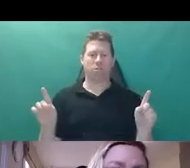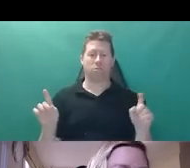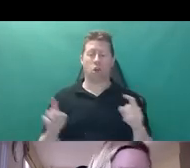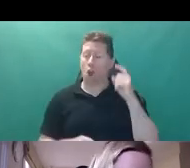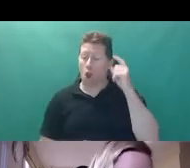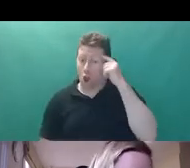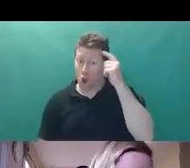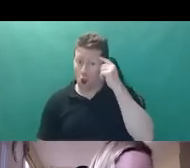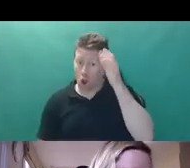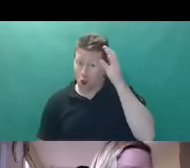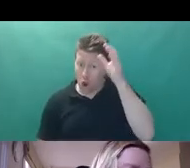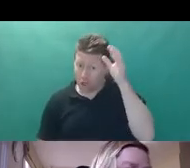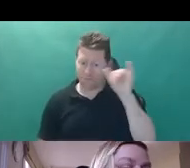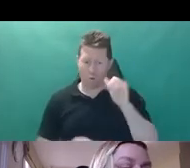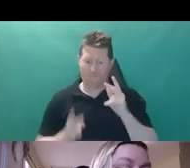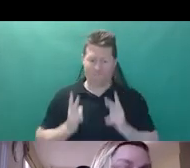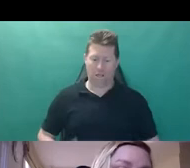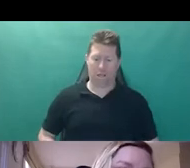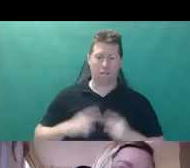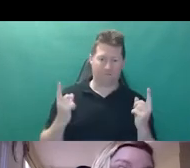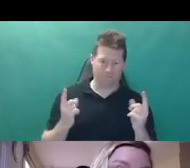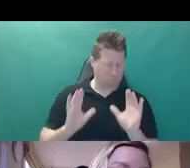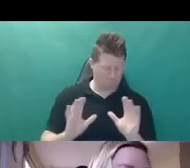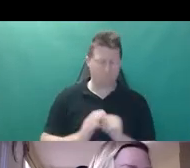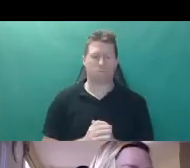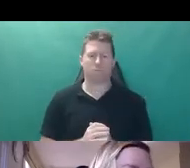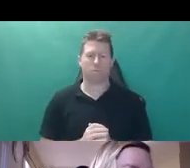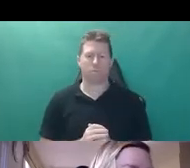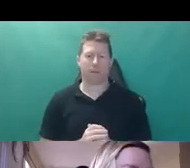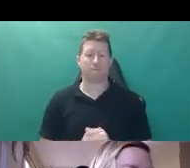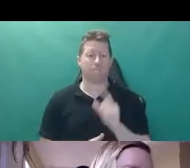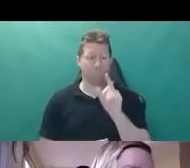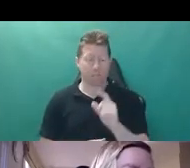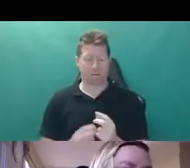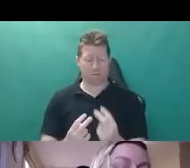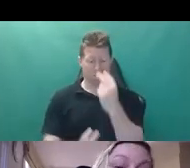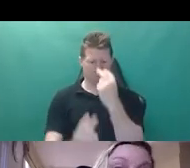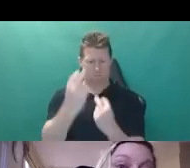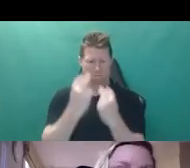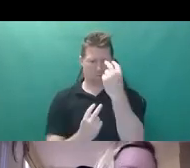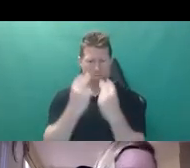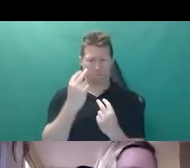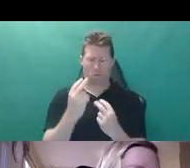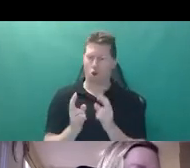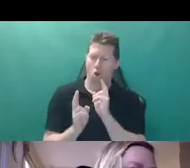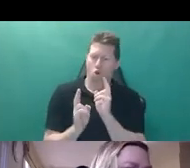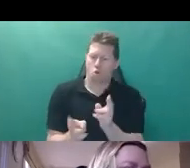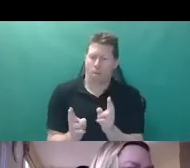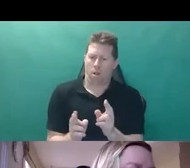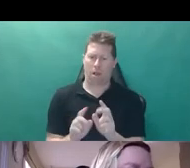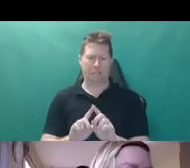physical diversity. But the characteristics that distinguish someone from, quote, normal, unquote,